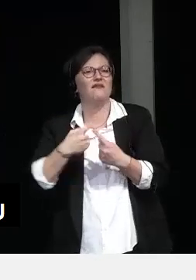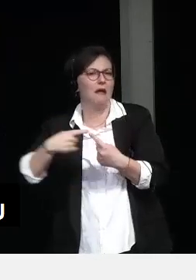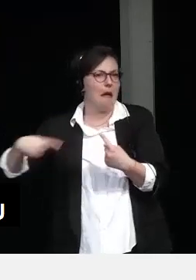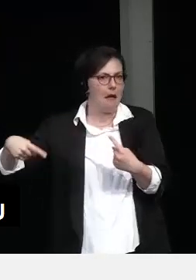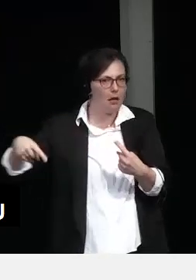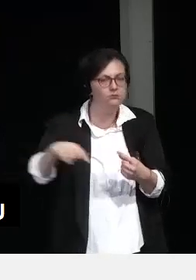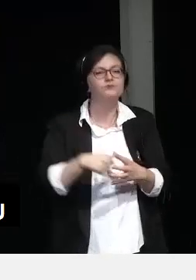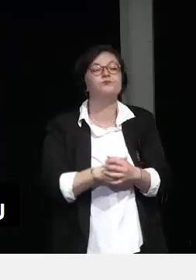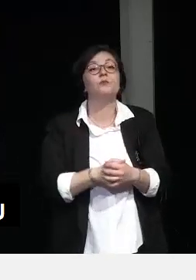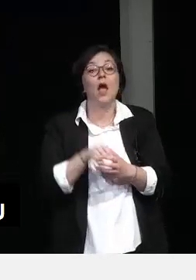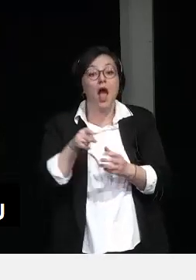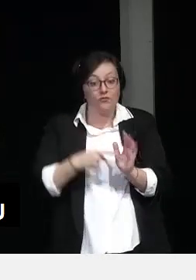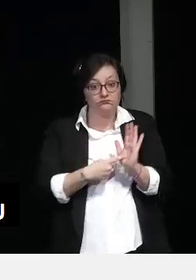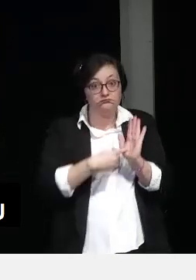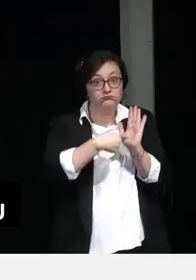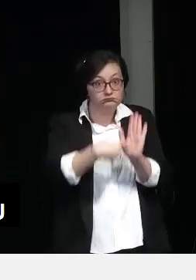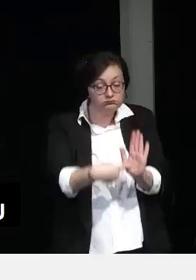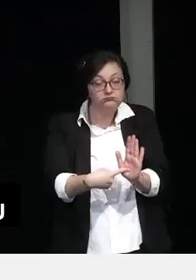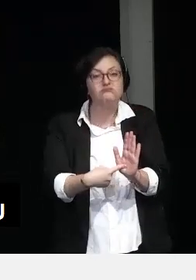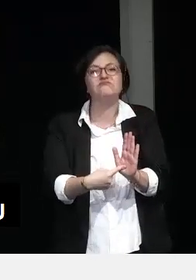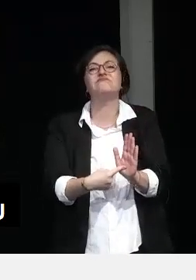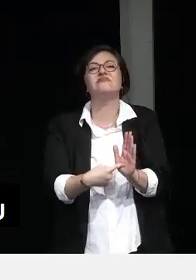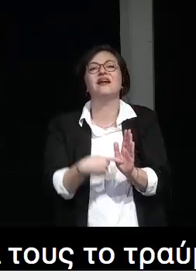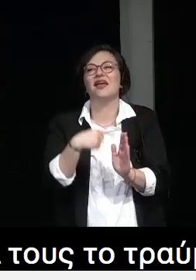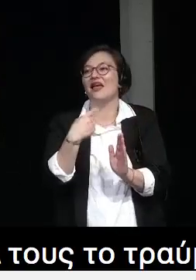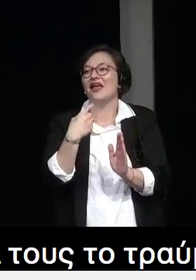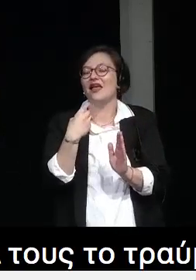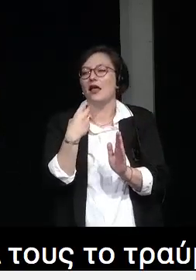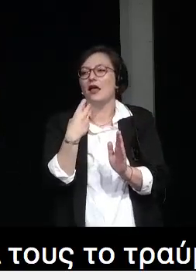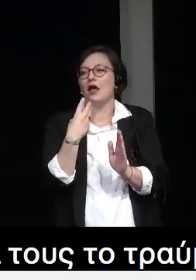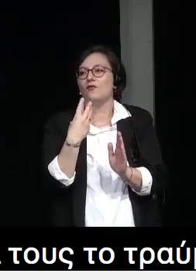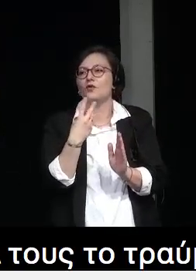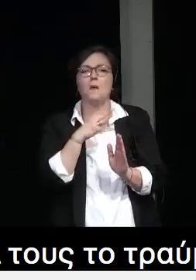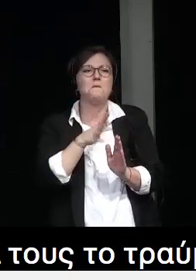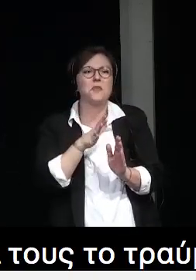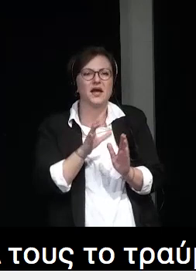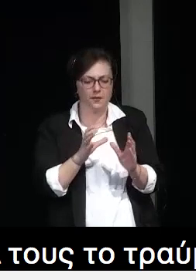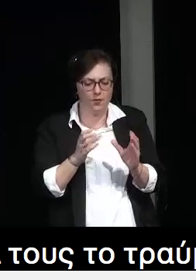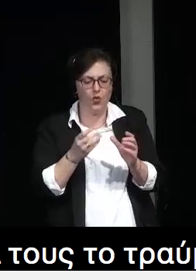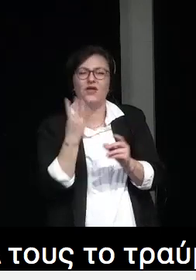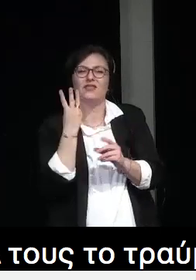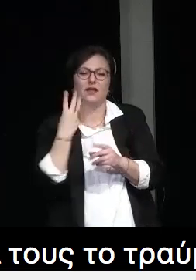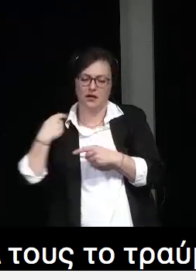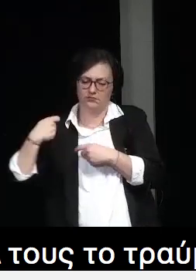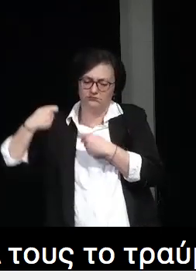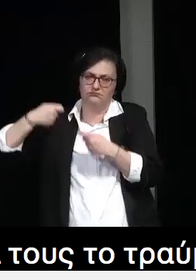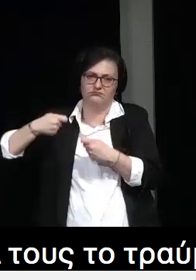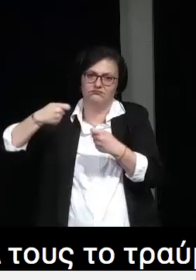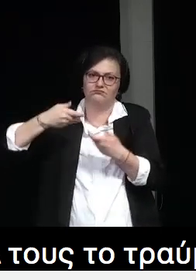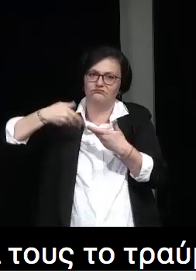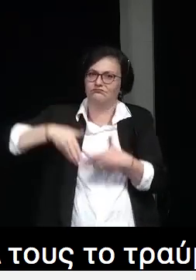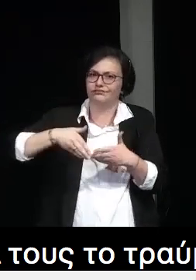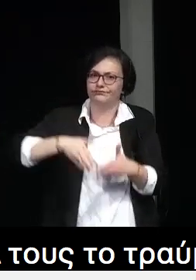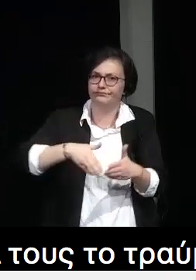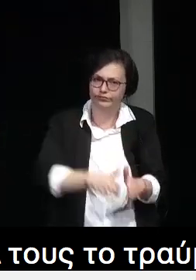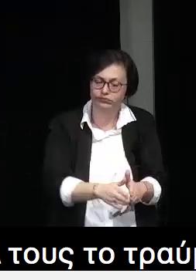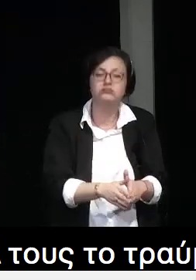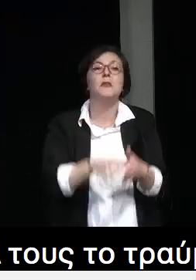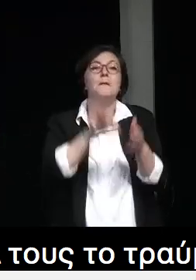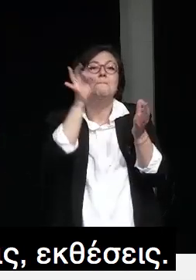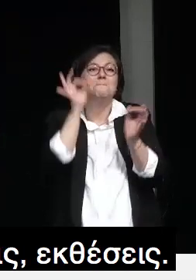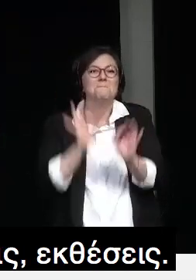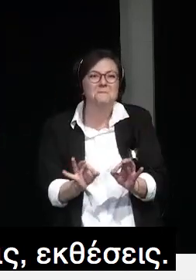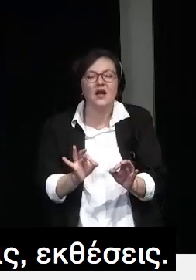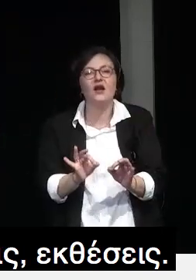from the 20th century war in Europe, basically. It was very interesting how literally people would carry in their DNA the